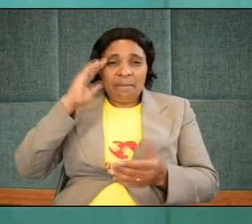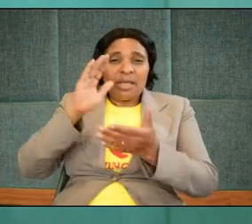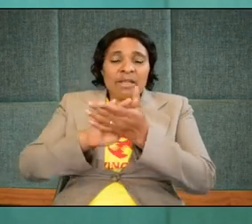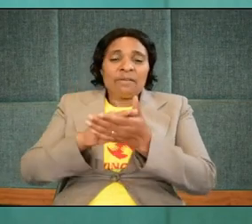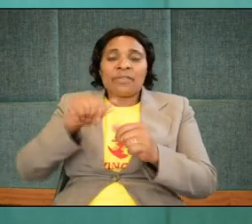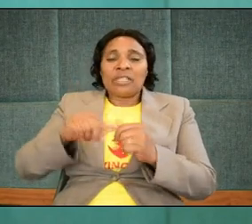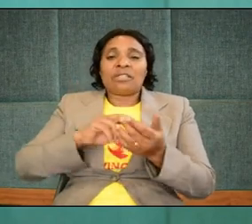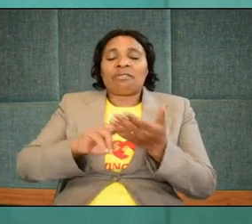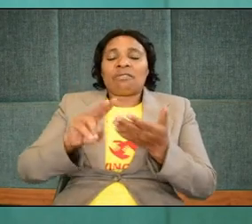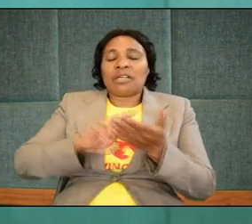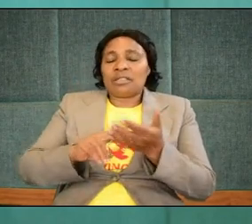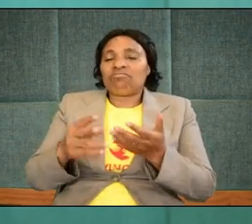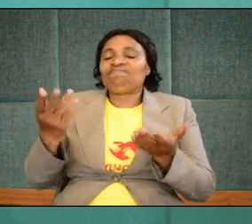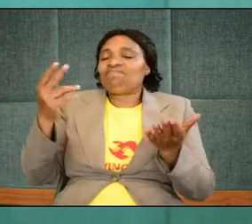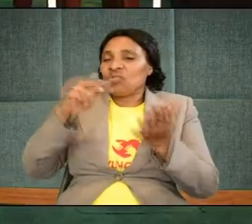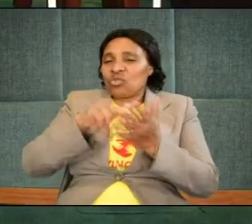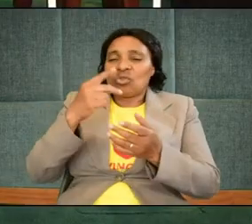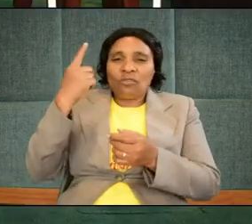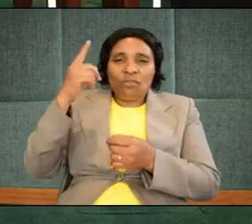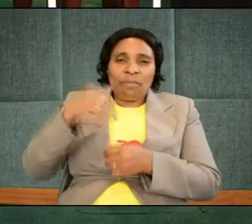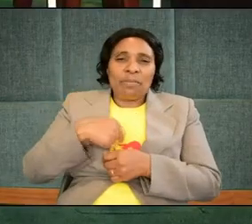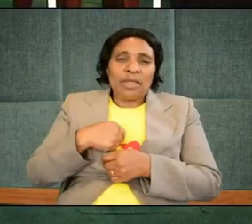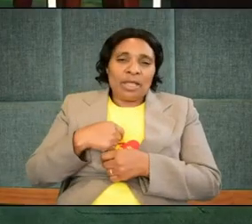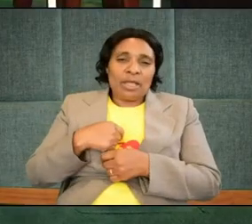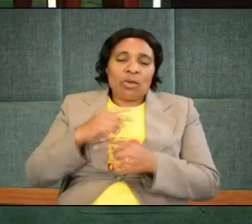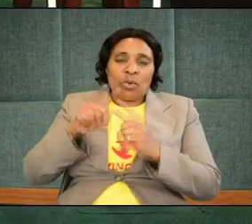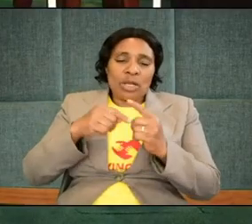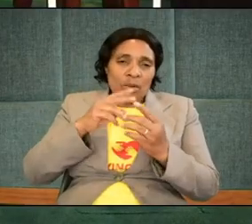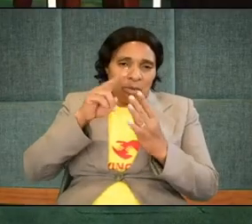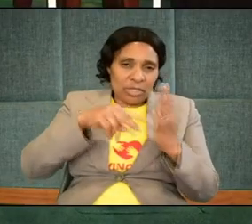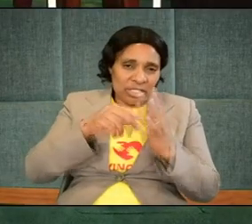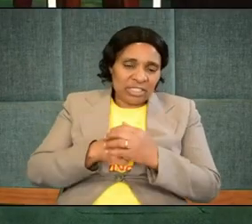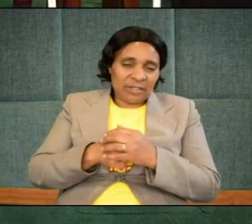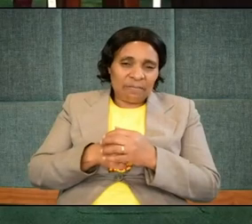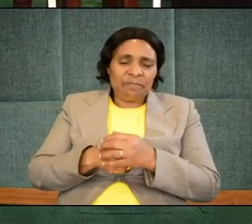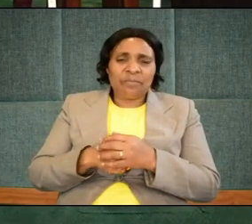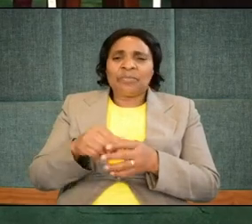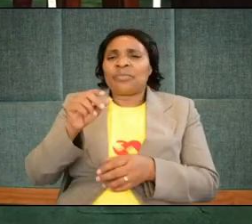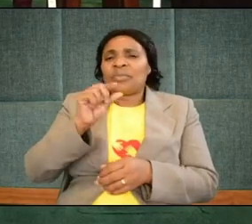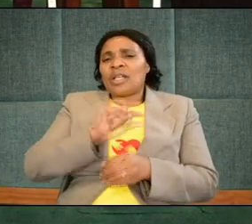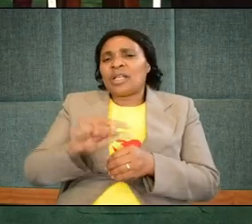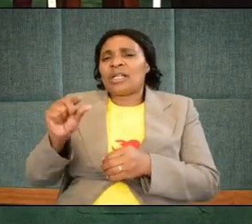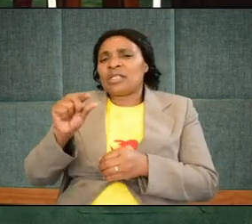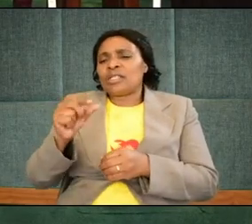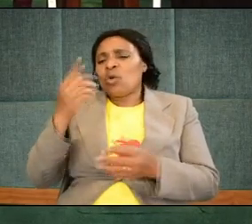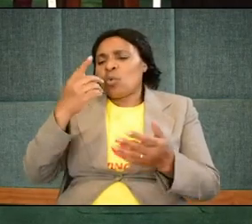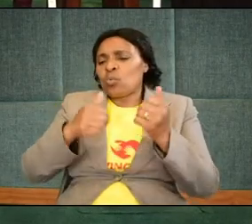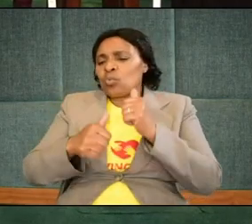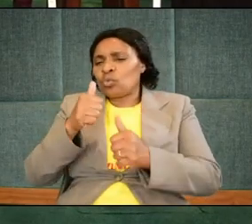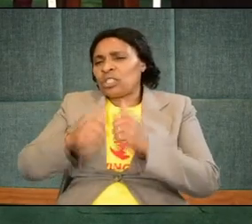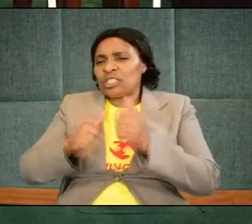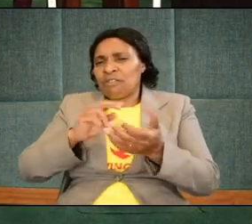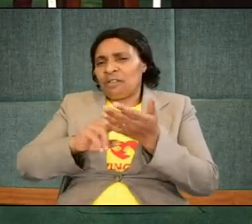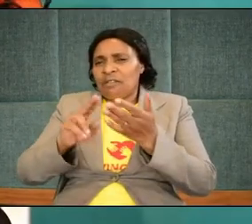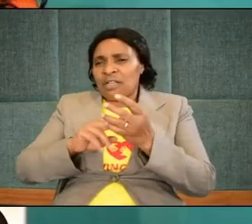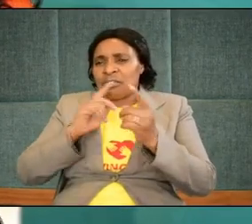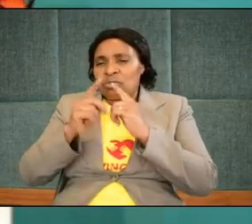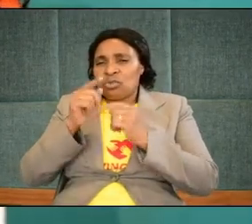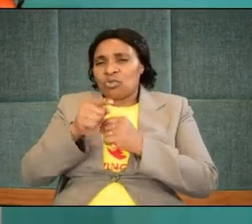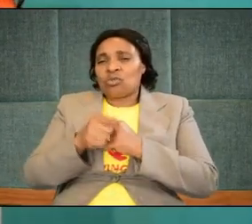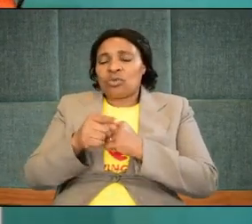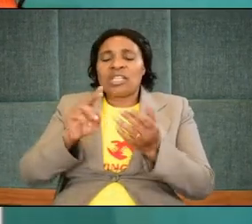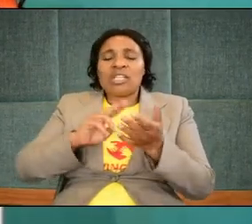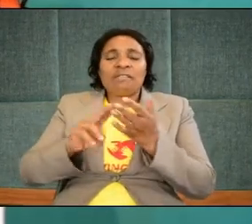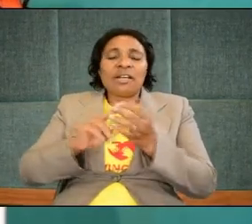verse really stood out to me when I was reading this lesson. Okay. Grace, what verse spoke to you? For me, the verse